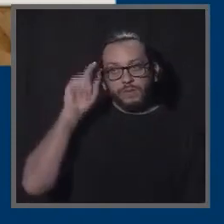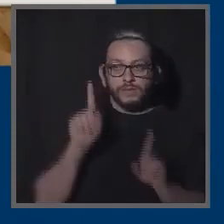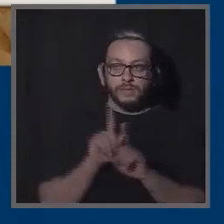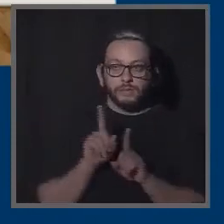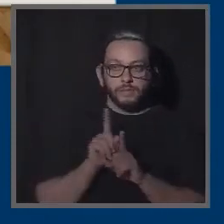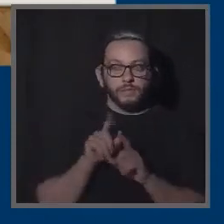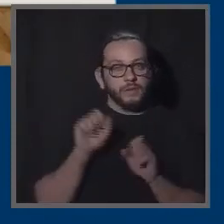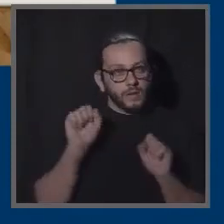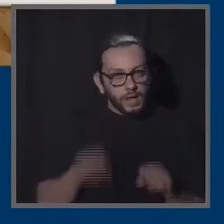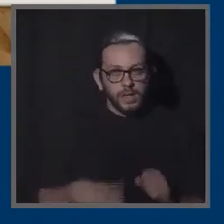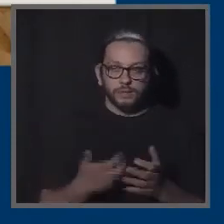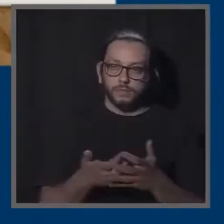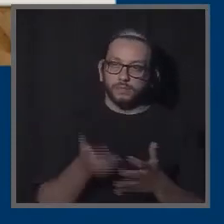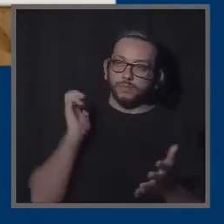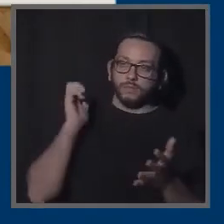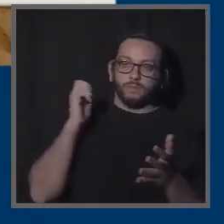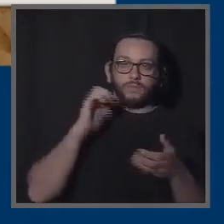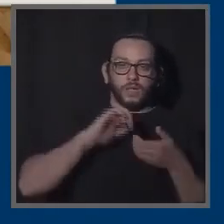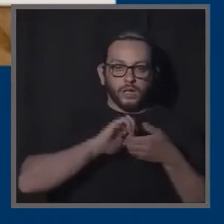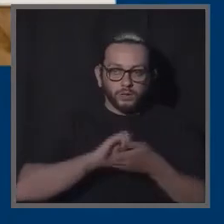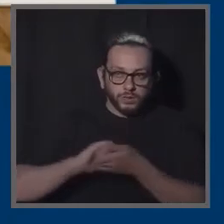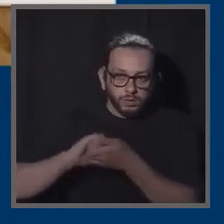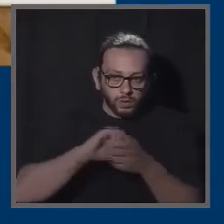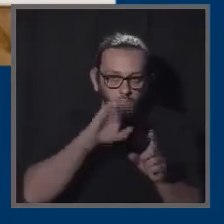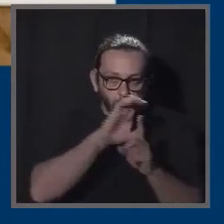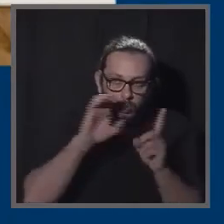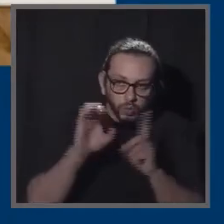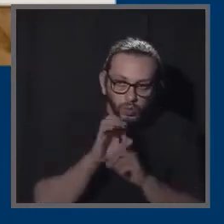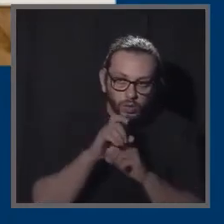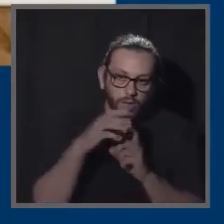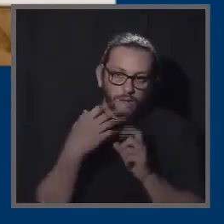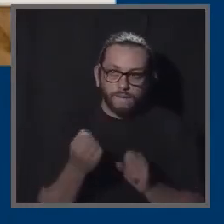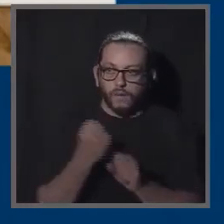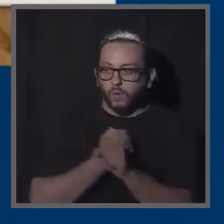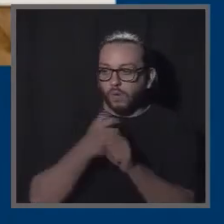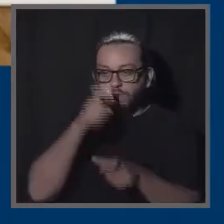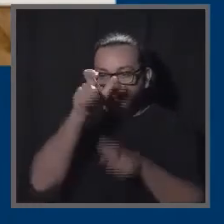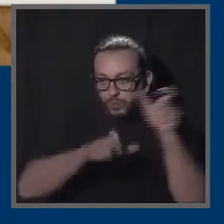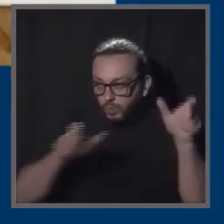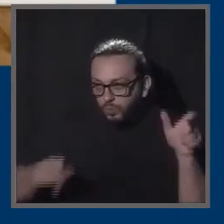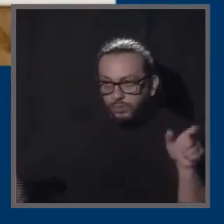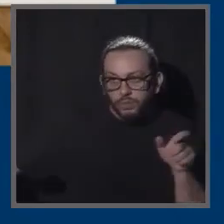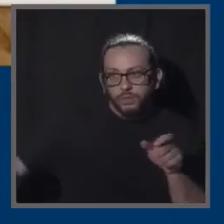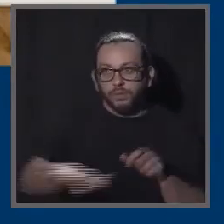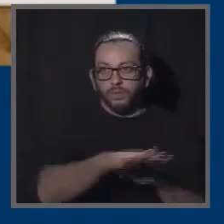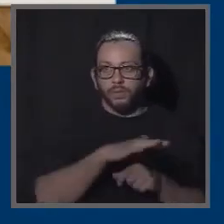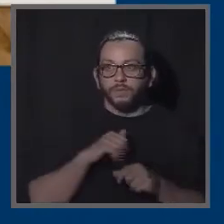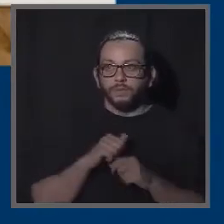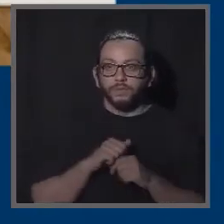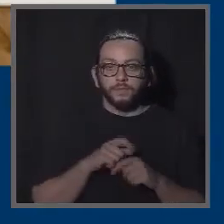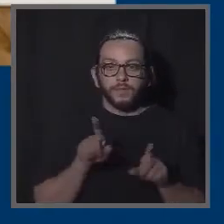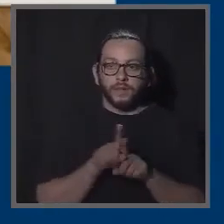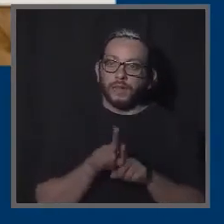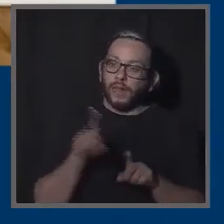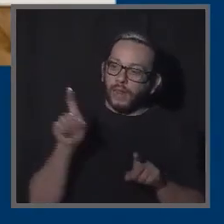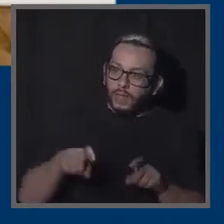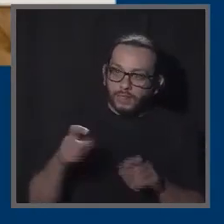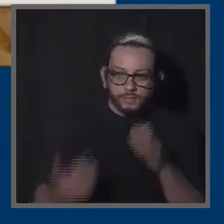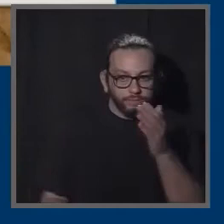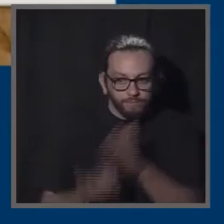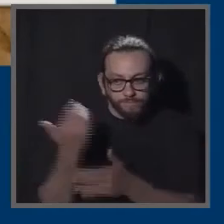cultural organizations already had a civic role, but they're meeting new needs at this time of